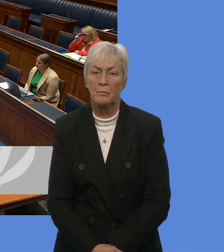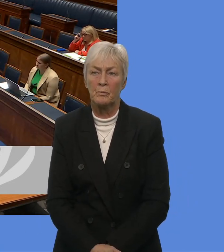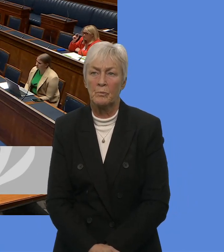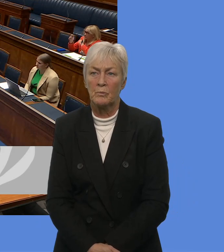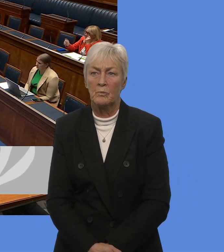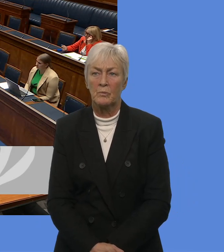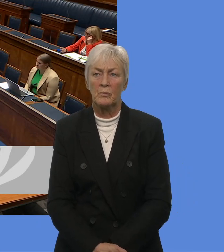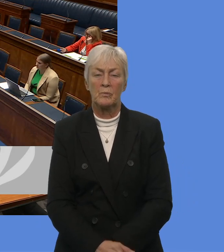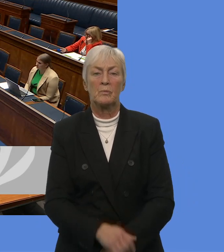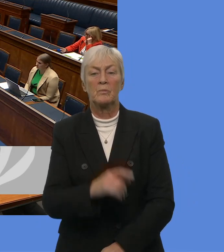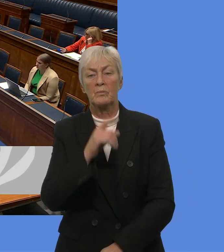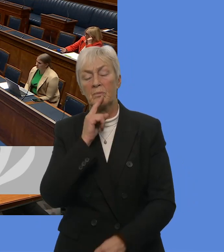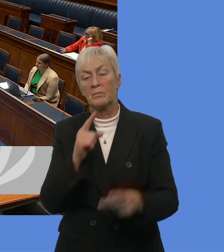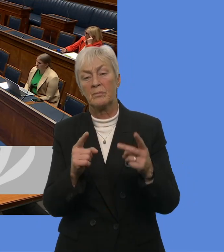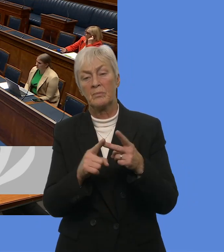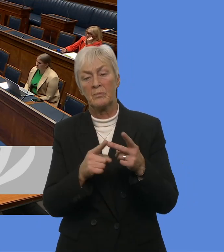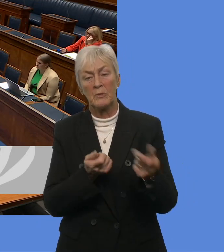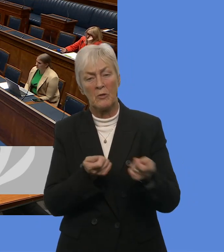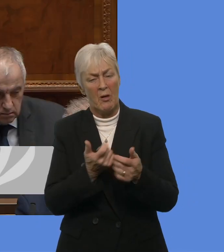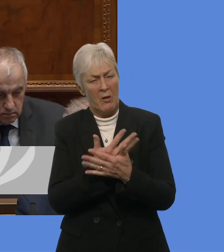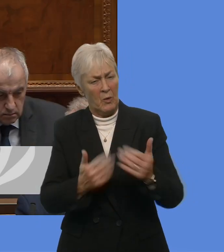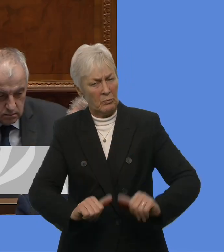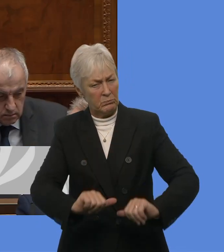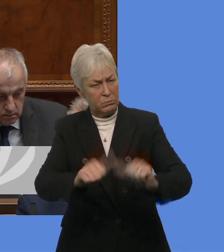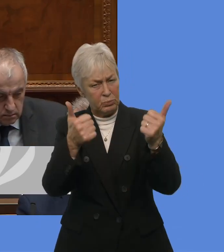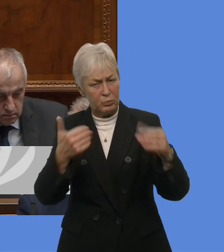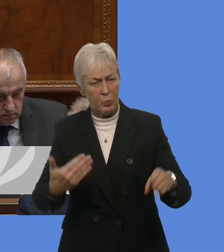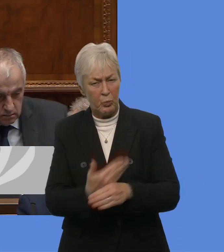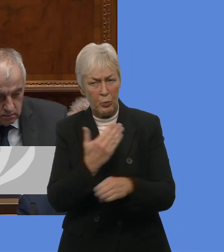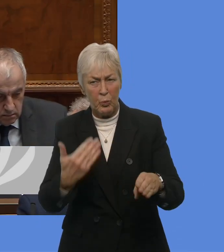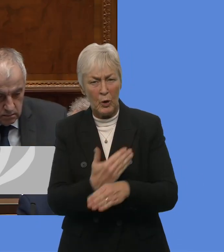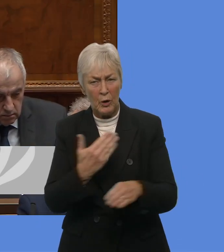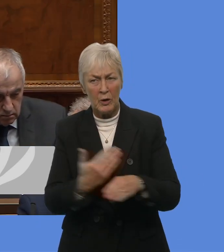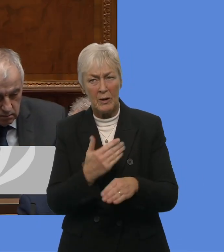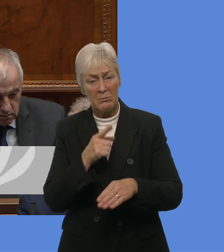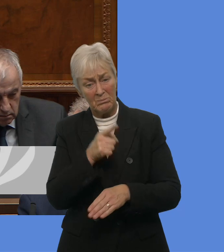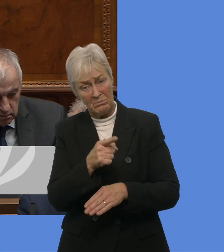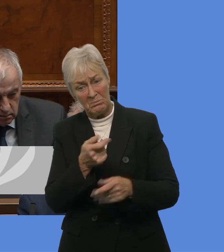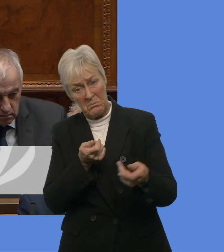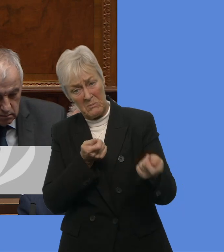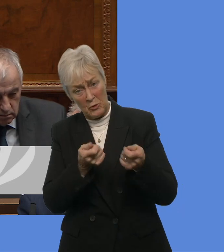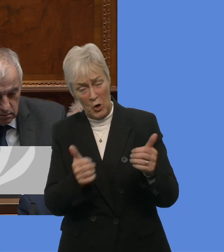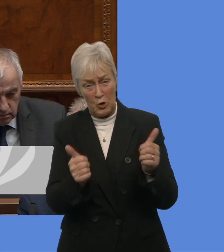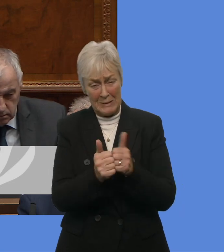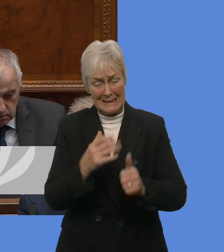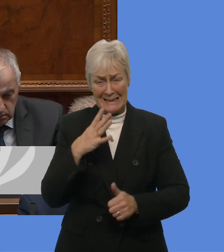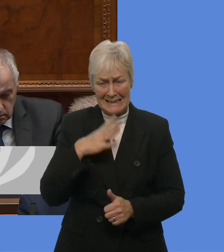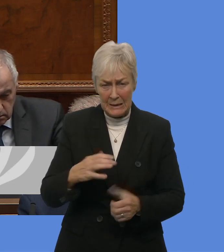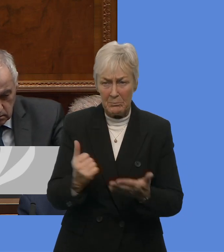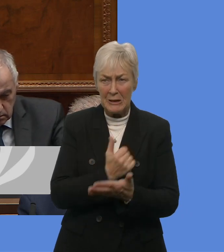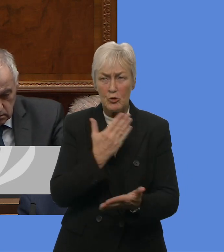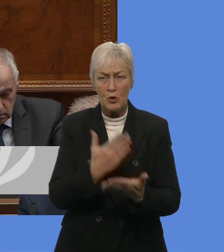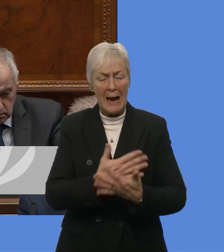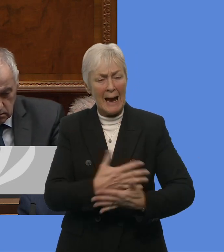And I agree with the Deputy First Minister in that a lot of good work has been done through TBUC. Would the Minister agree that we need to ensure that